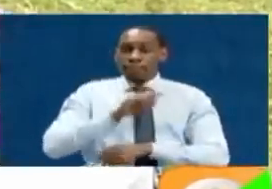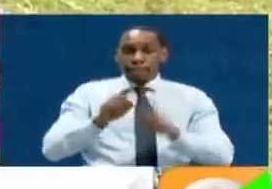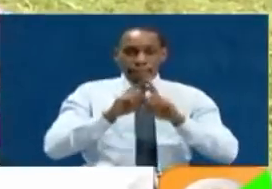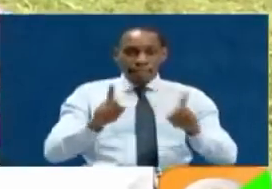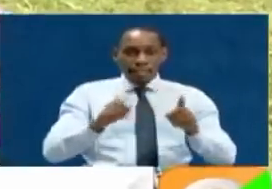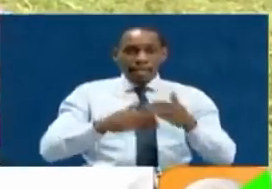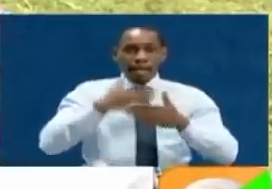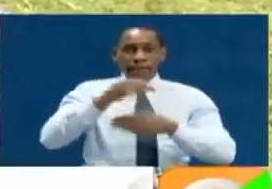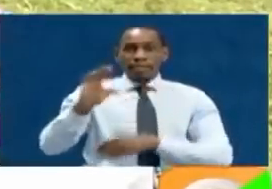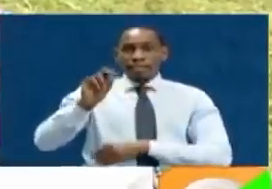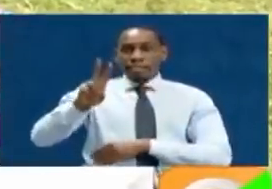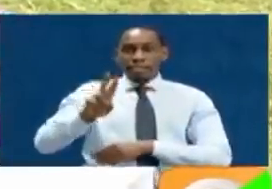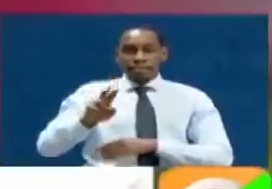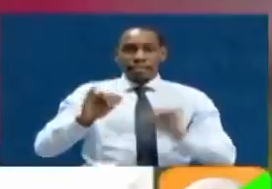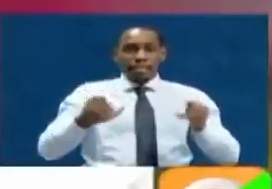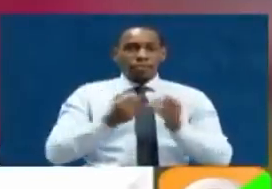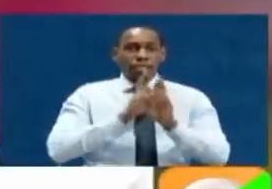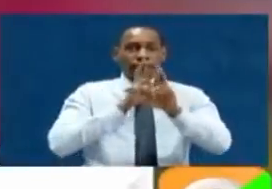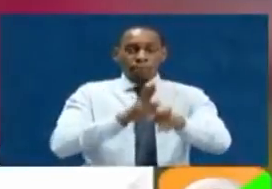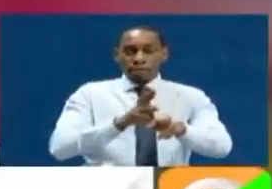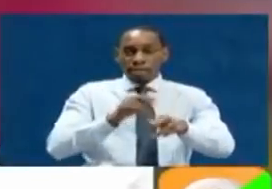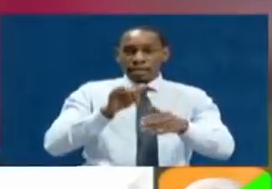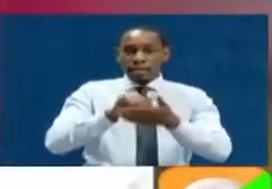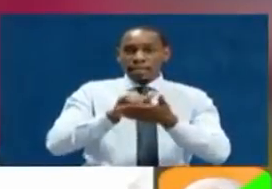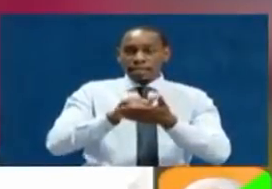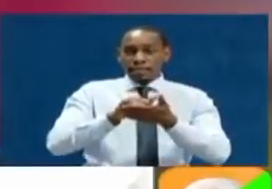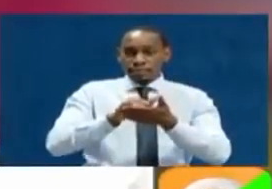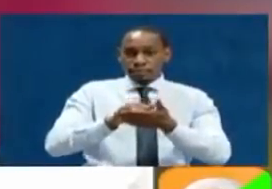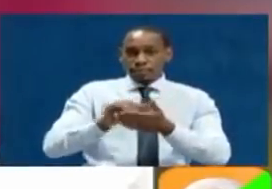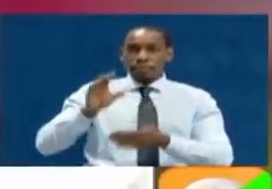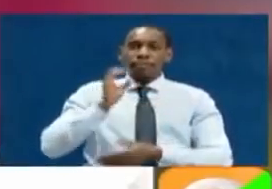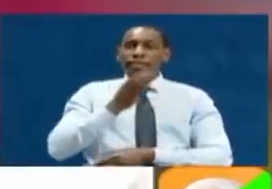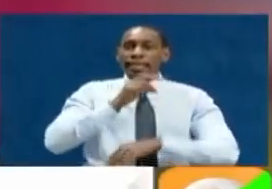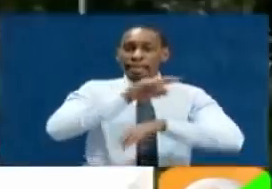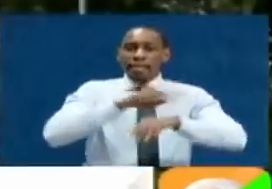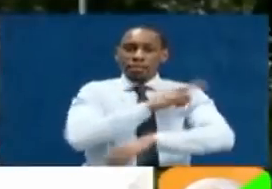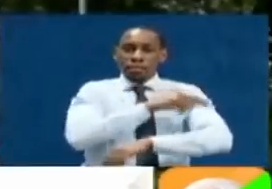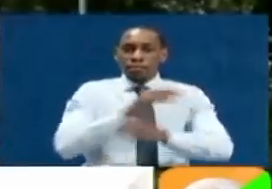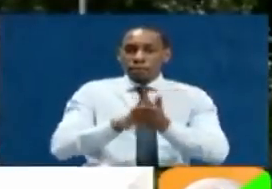his sighting after Citizen TV News report as far as Karen from the Kenyatta National